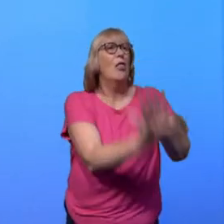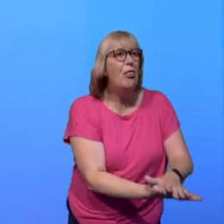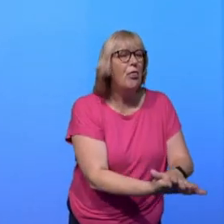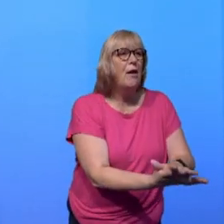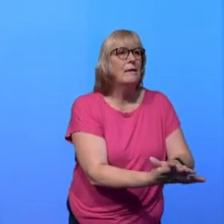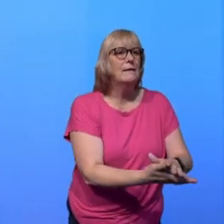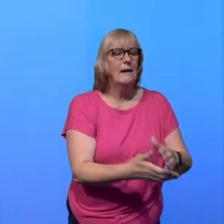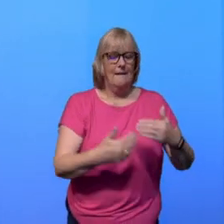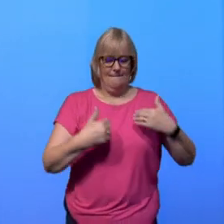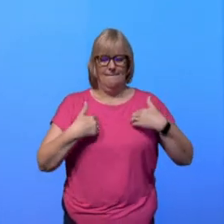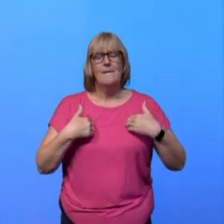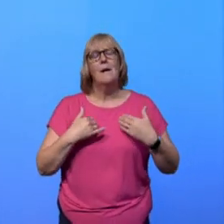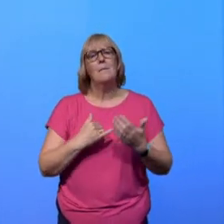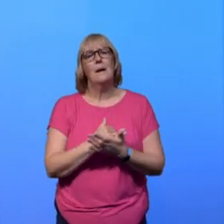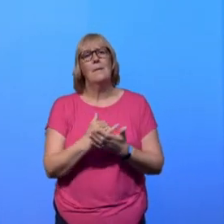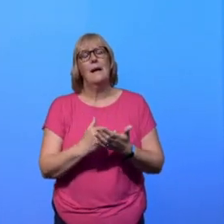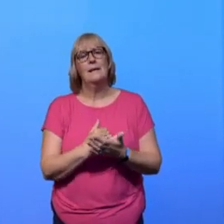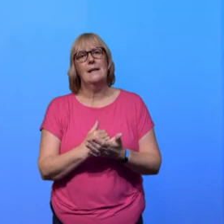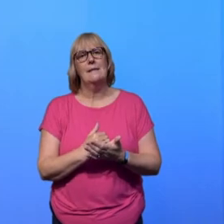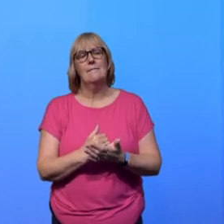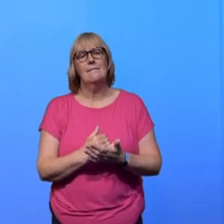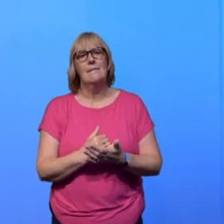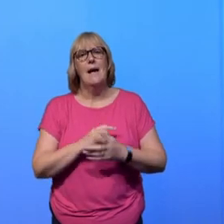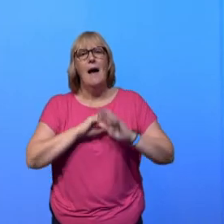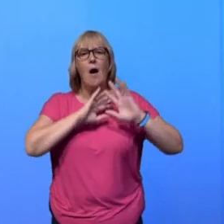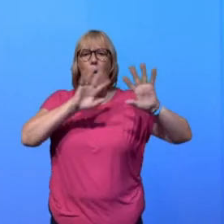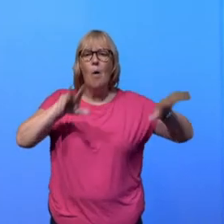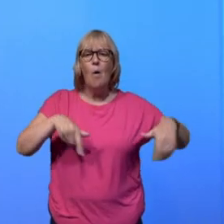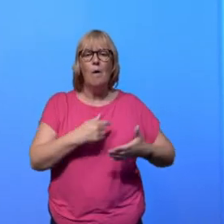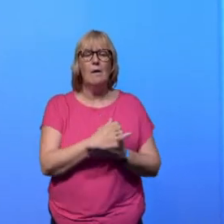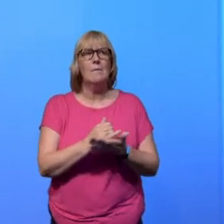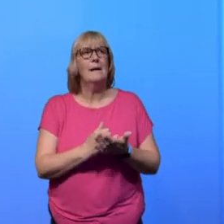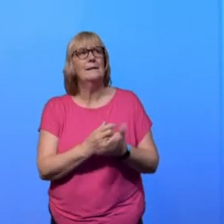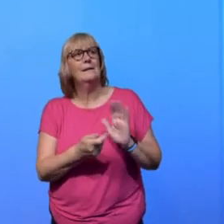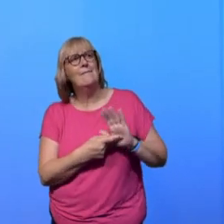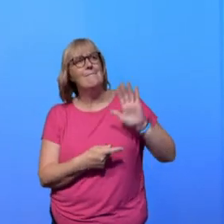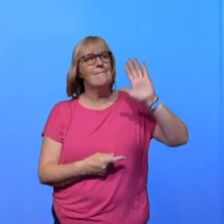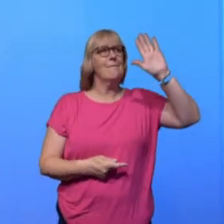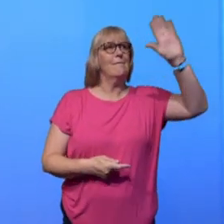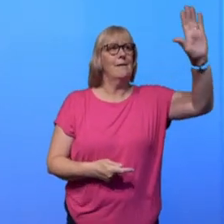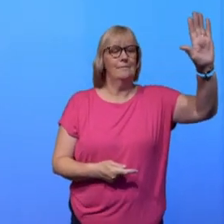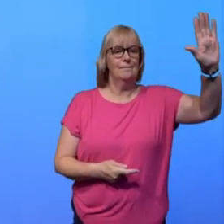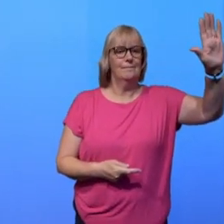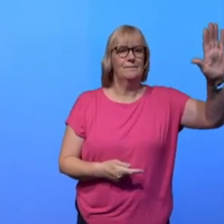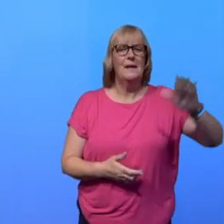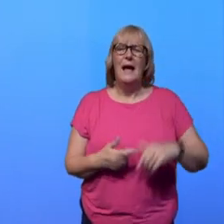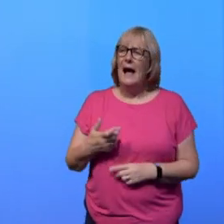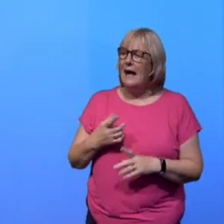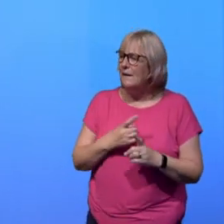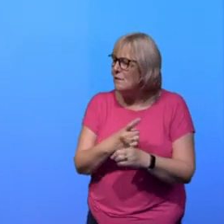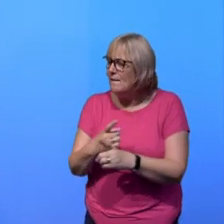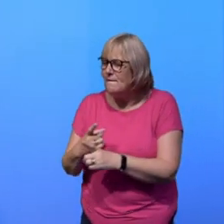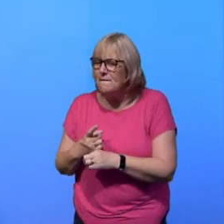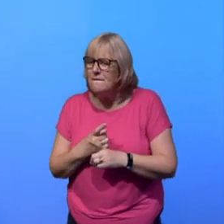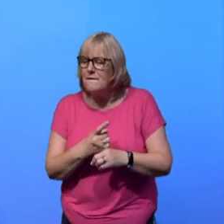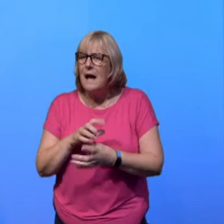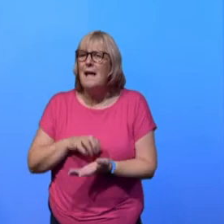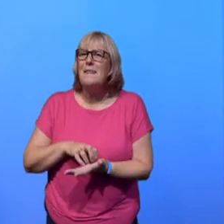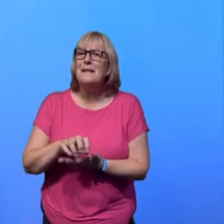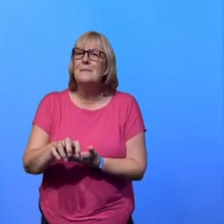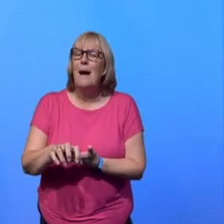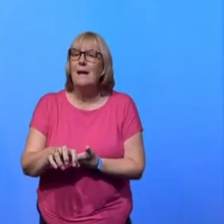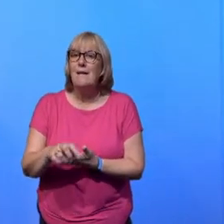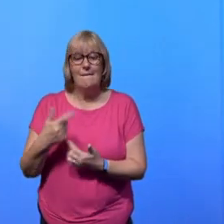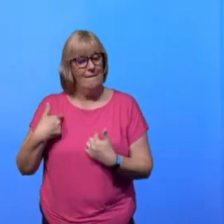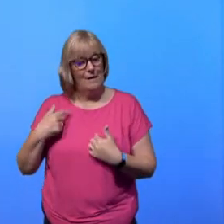brought us peace was upon him. But what I must do is ruthlessly kill the spider. Either you kill it or it'll come back and